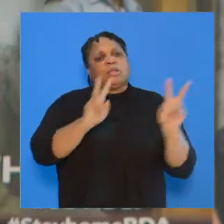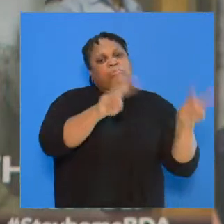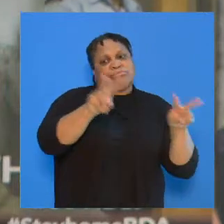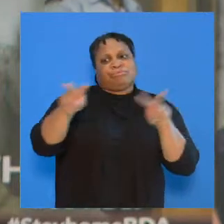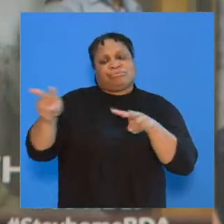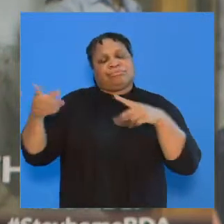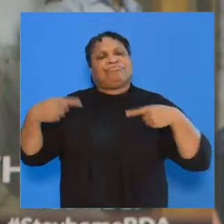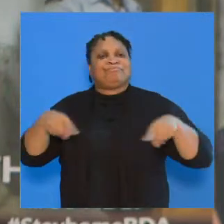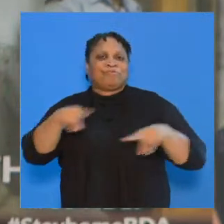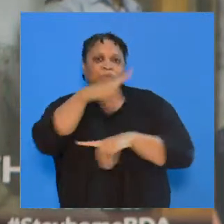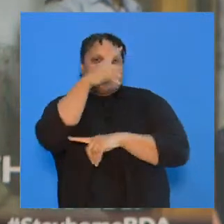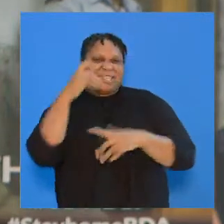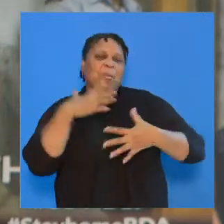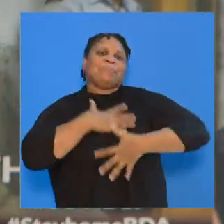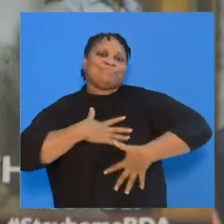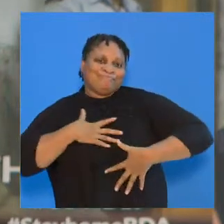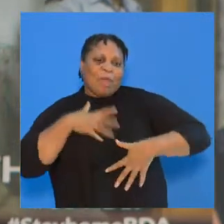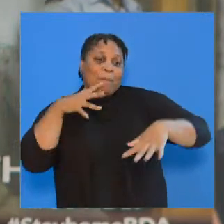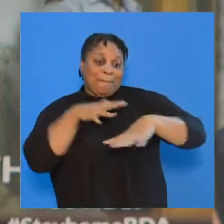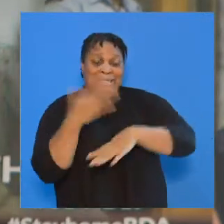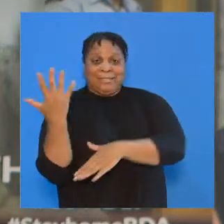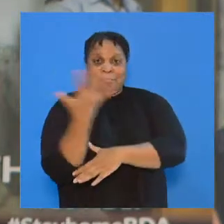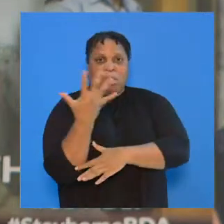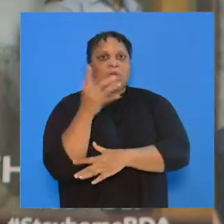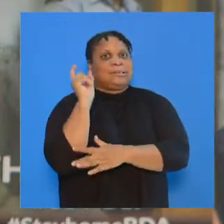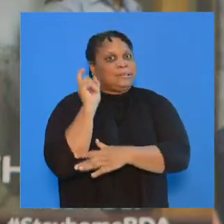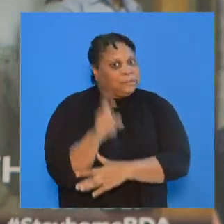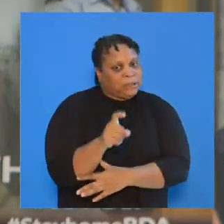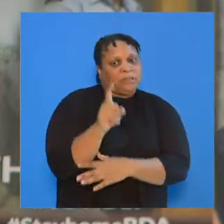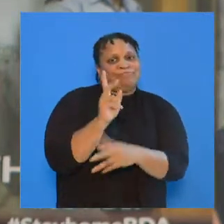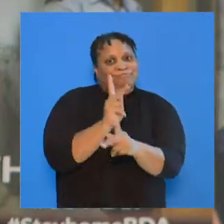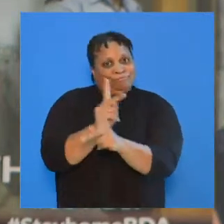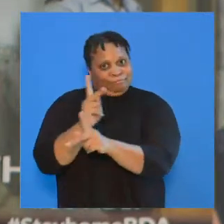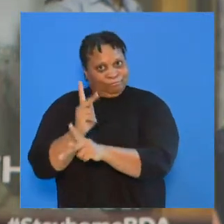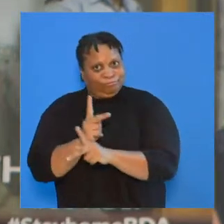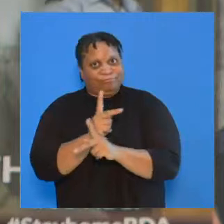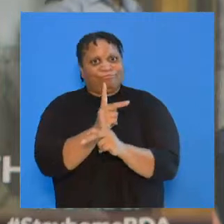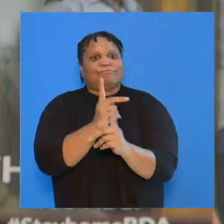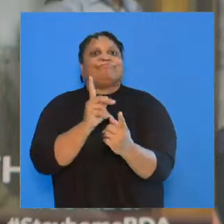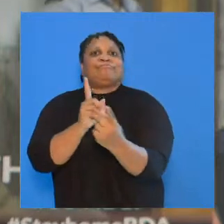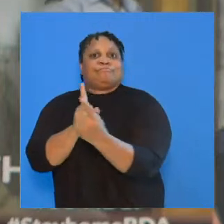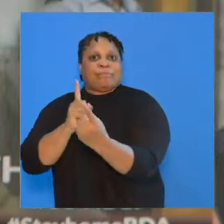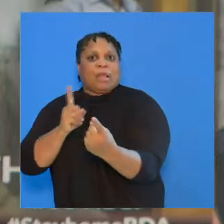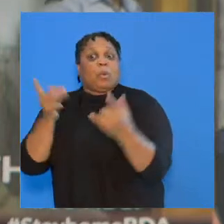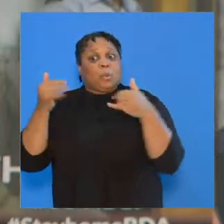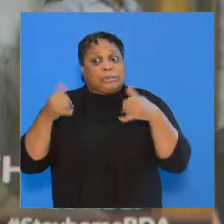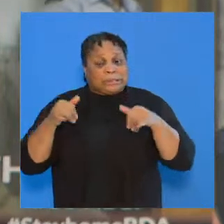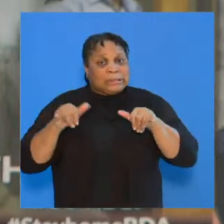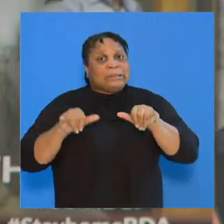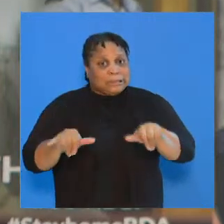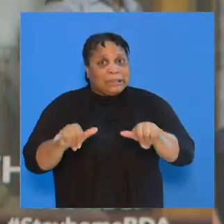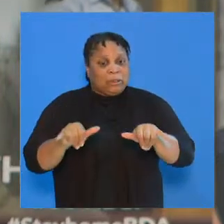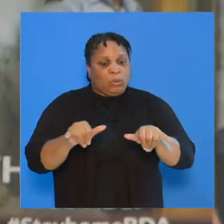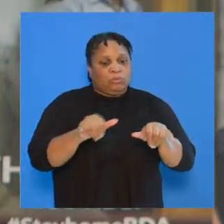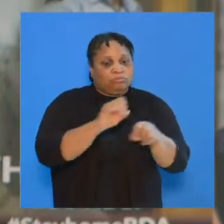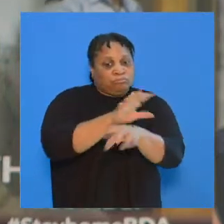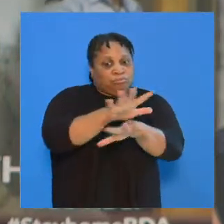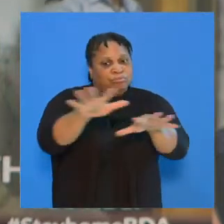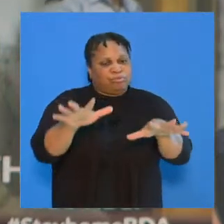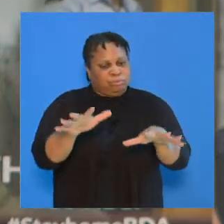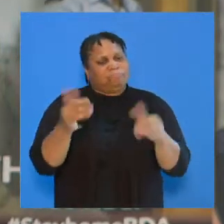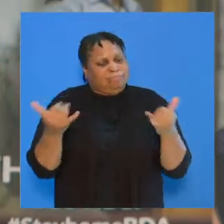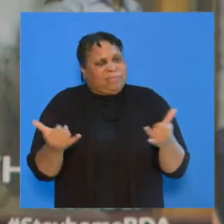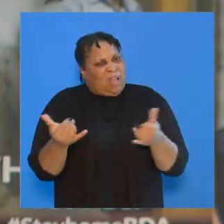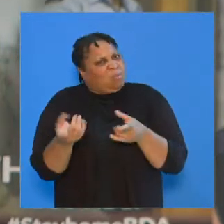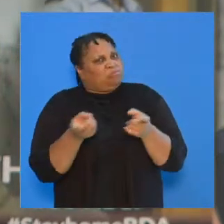beaches and parks, we must do so with care. We are still in the midst of a pandemic, which we have navigated well